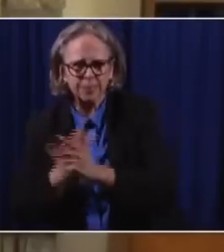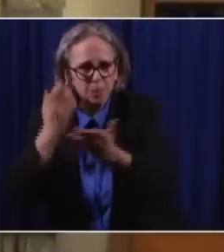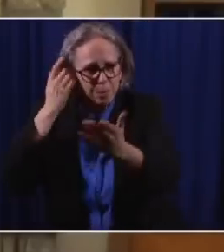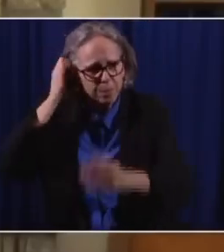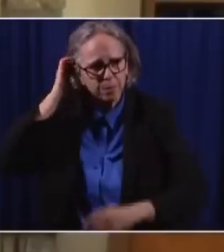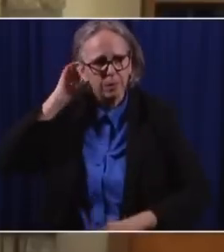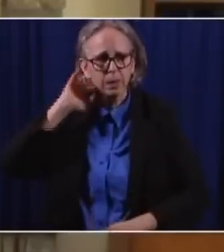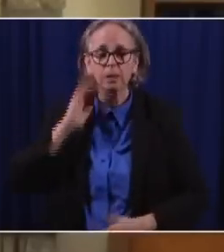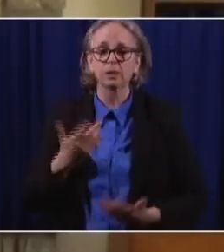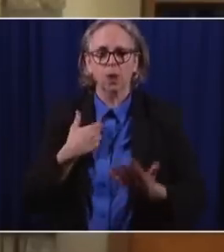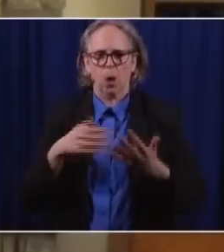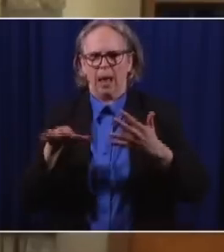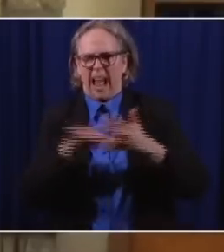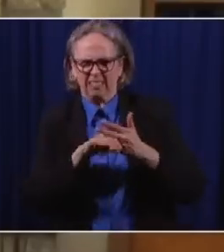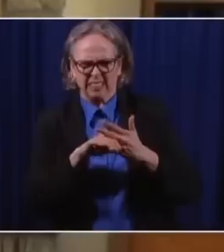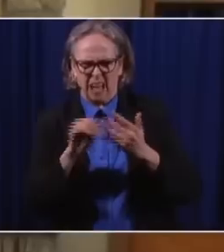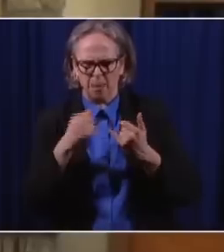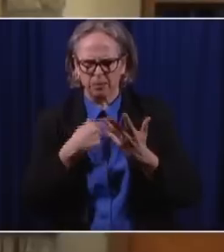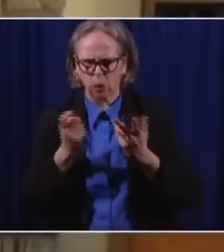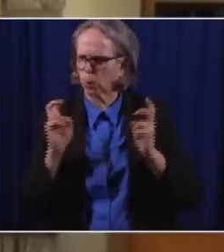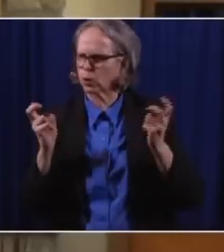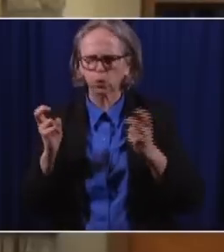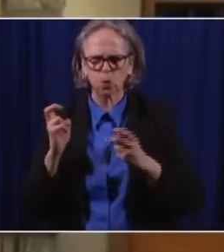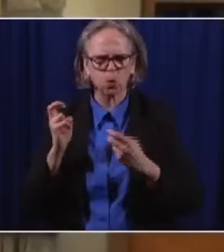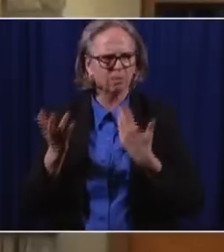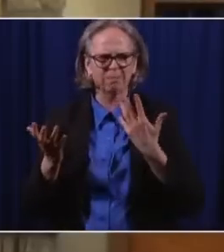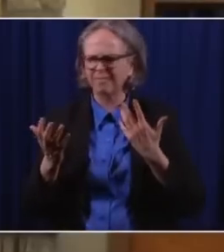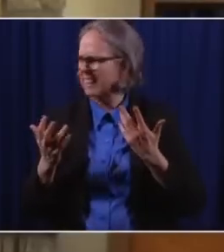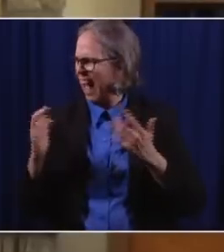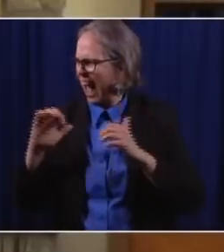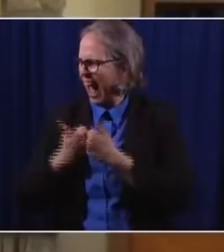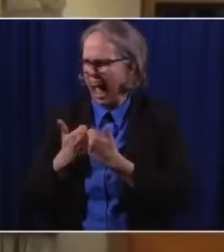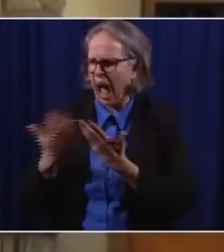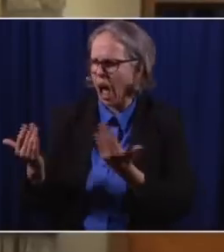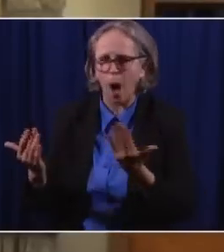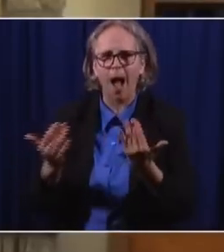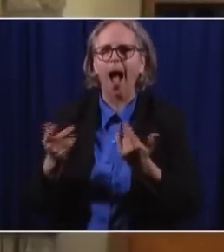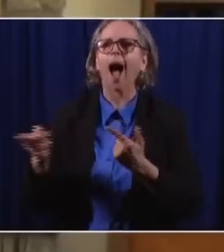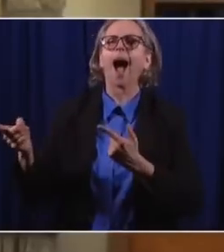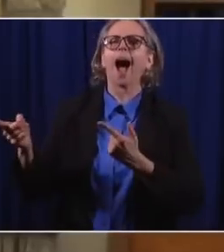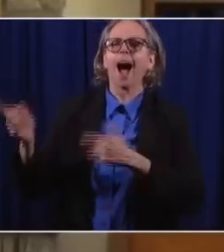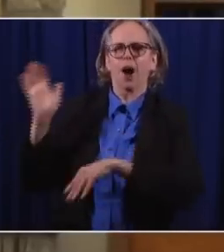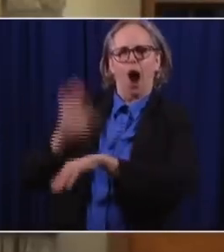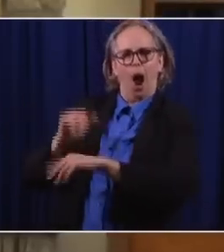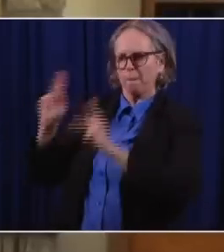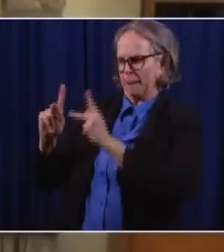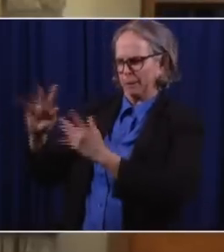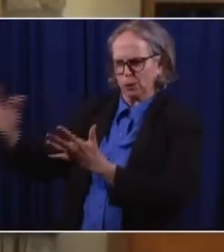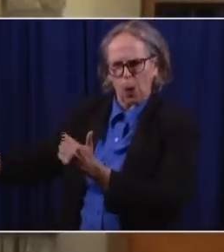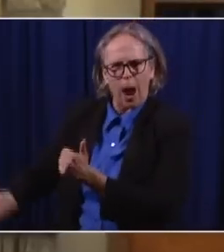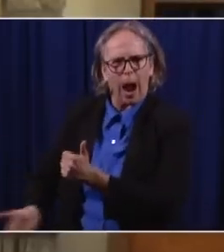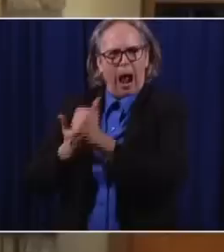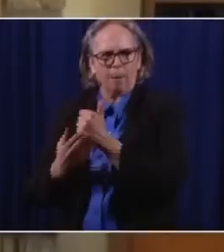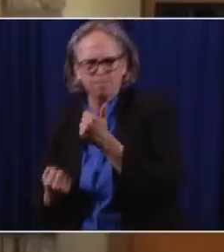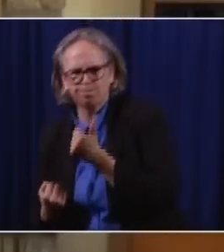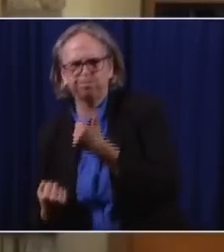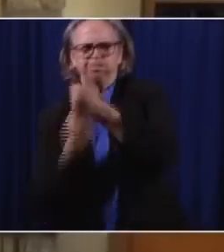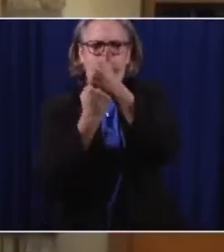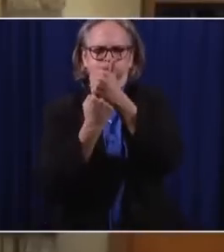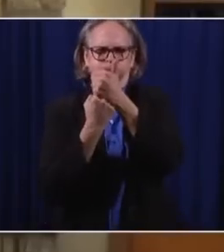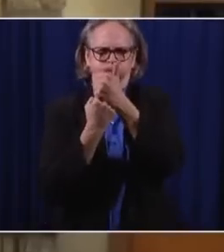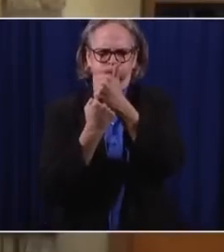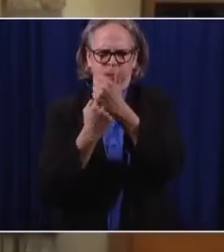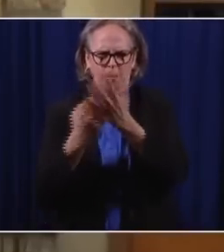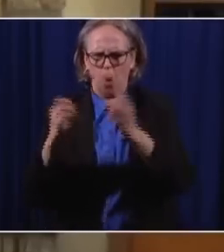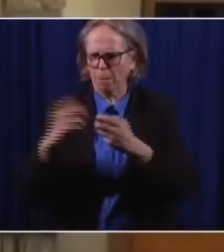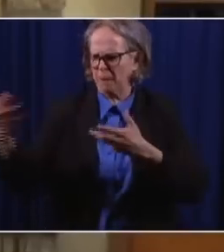in reinforcements to the team, to go on the offense, and to put more players, frankly, out on the field, especially as we prepare for the arrival and